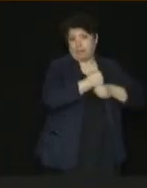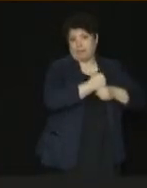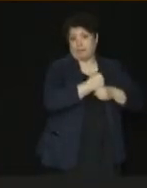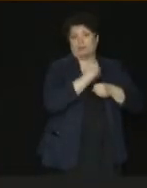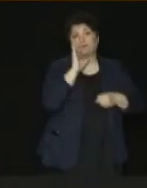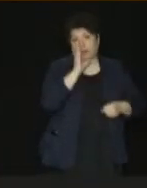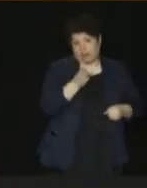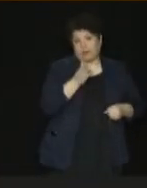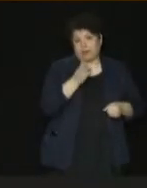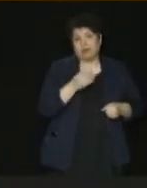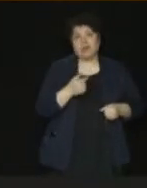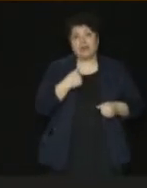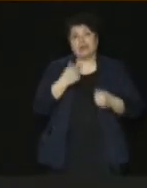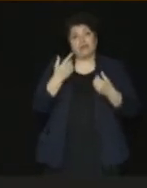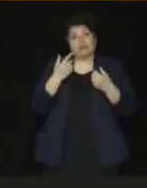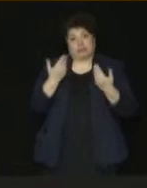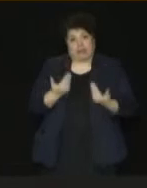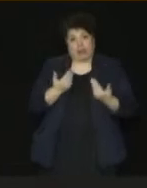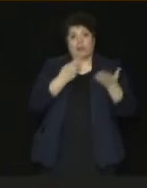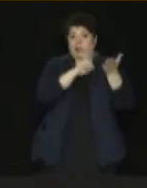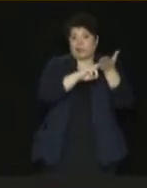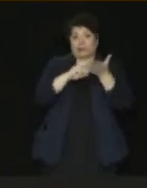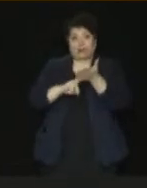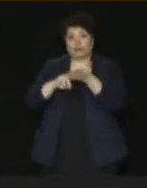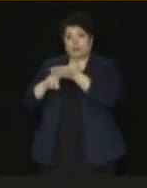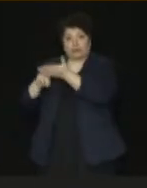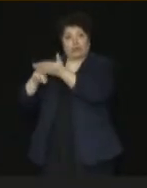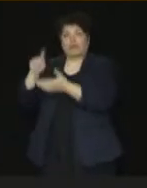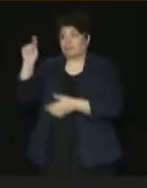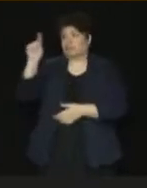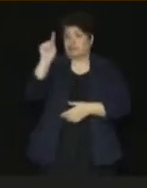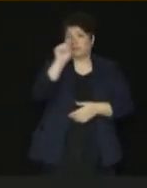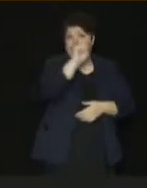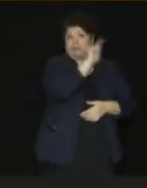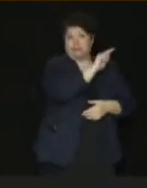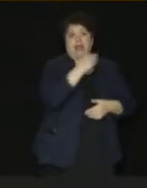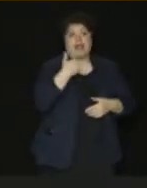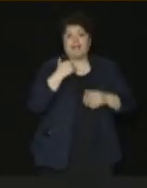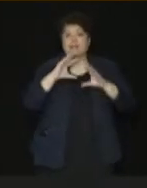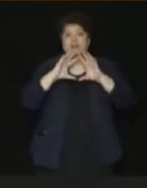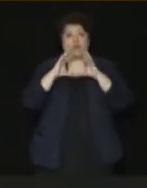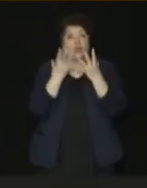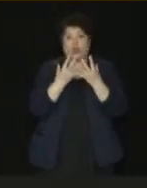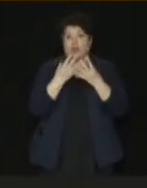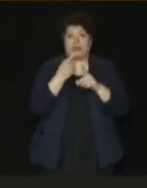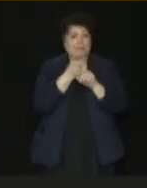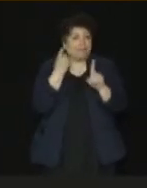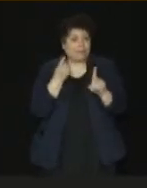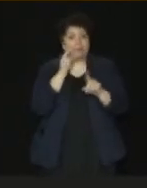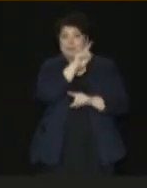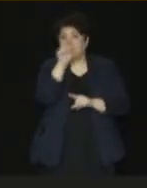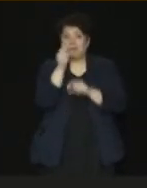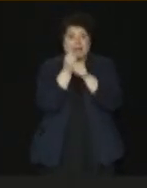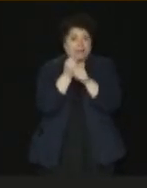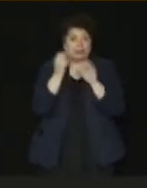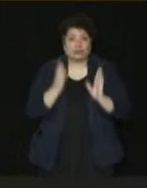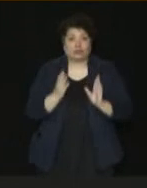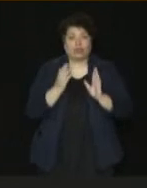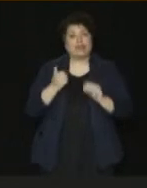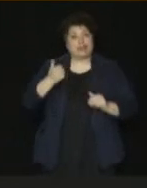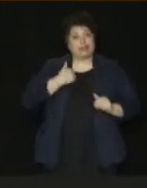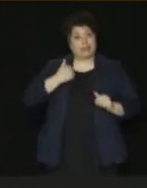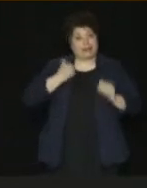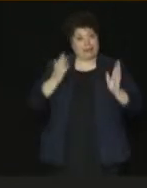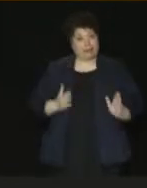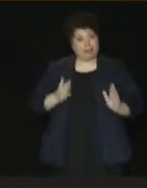secured contracts with enough different vaccine makers from around the world to make sure that Canadians are going to get